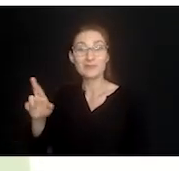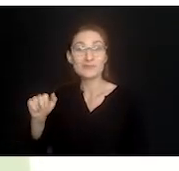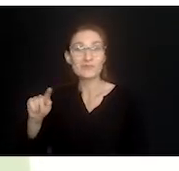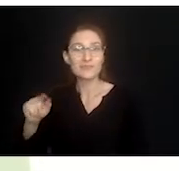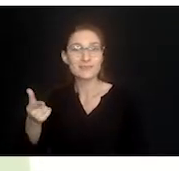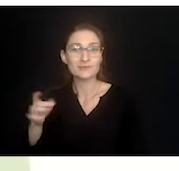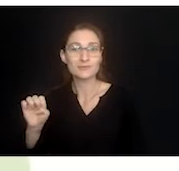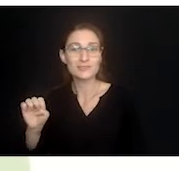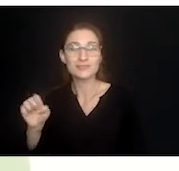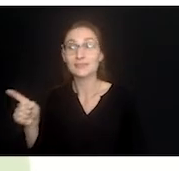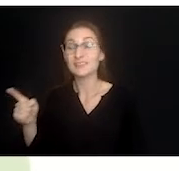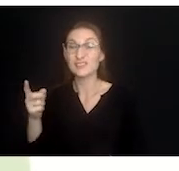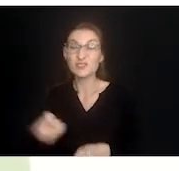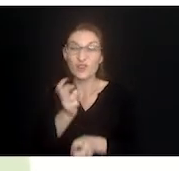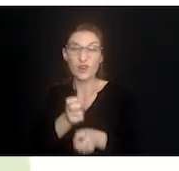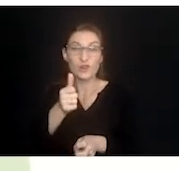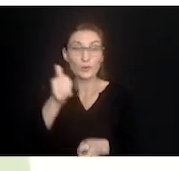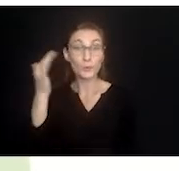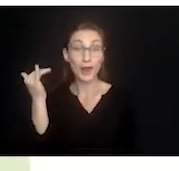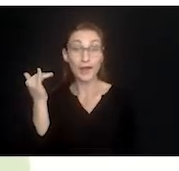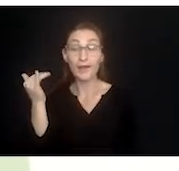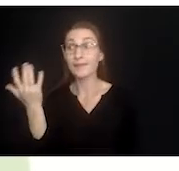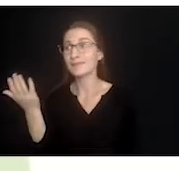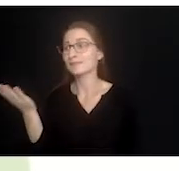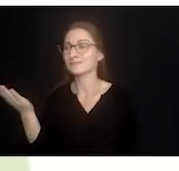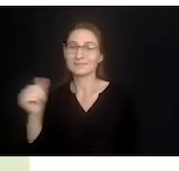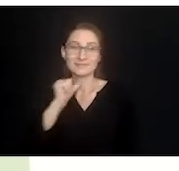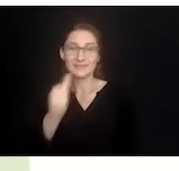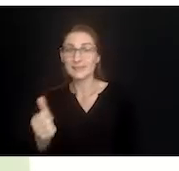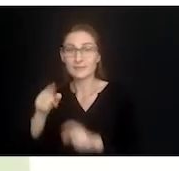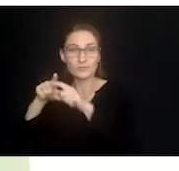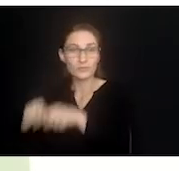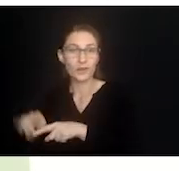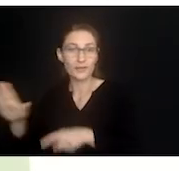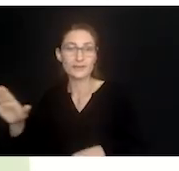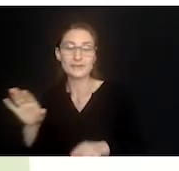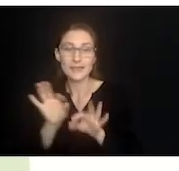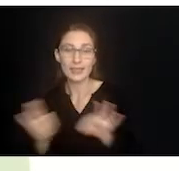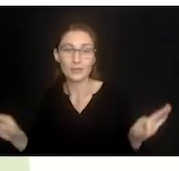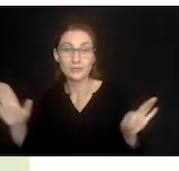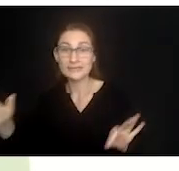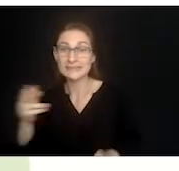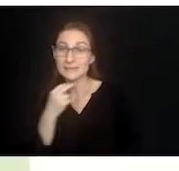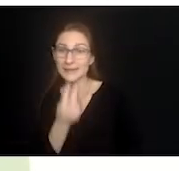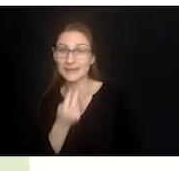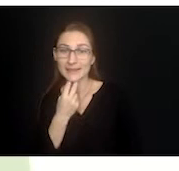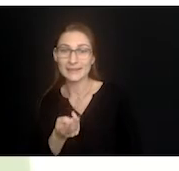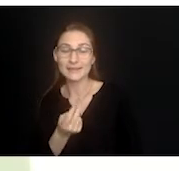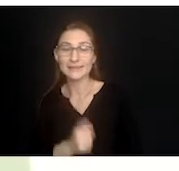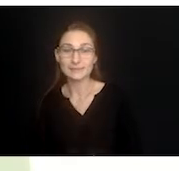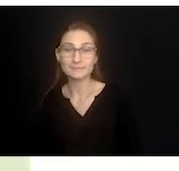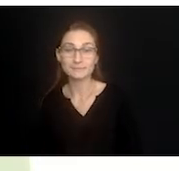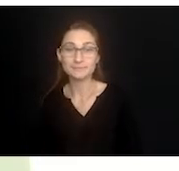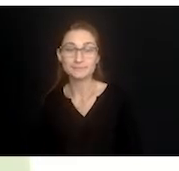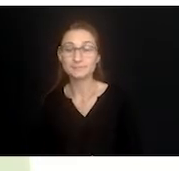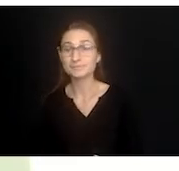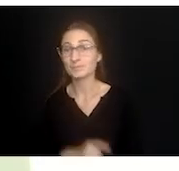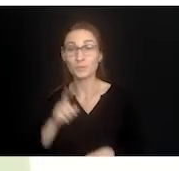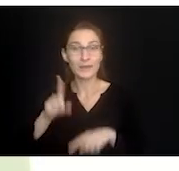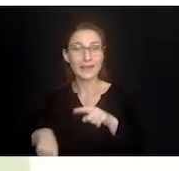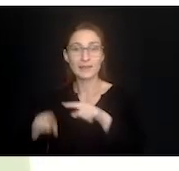happening is Richie, and it's even harder because Richie is non-reliably speaking. He has some